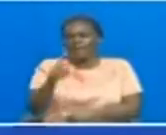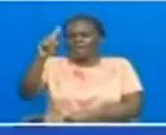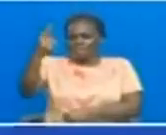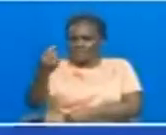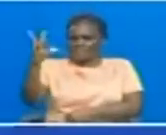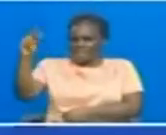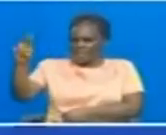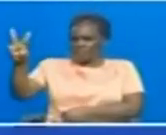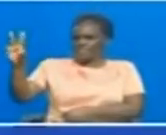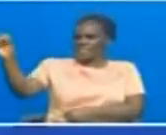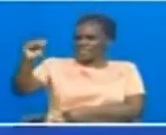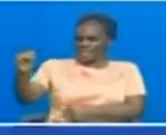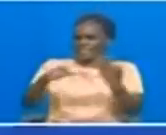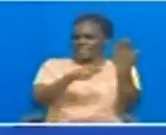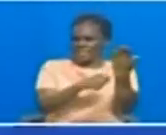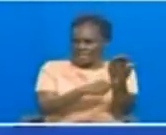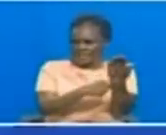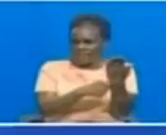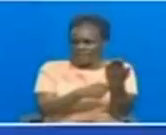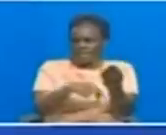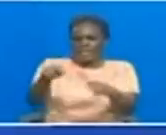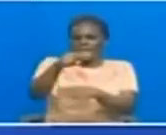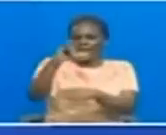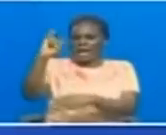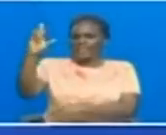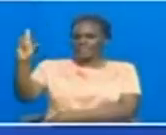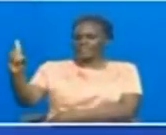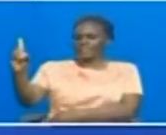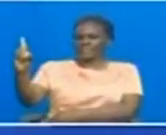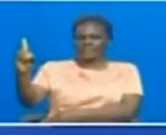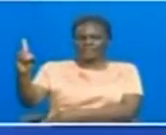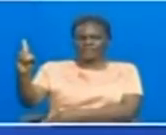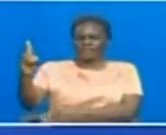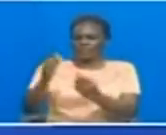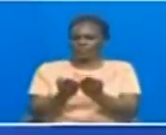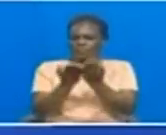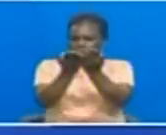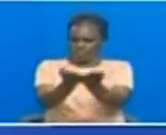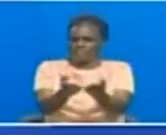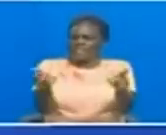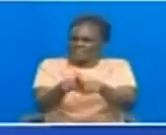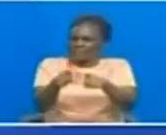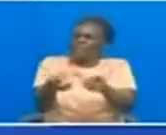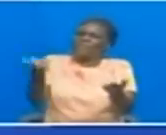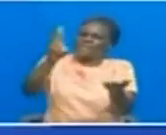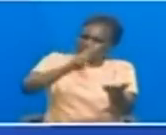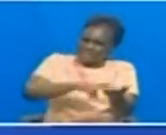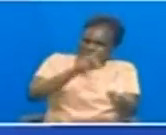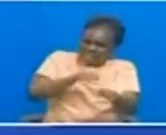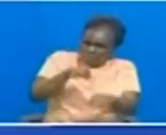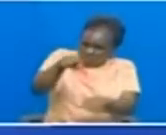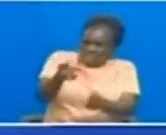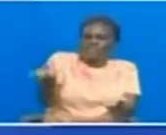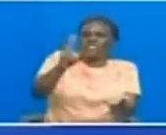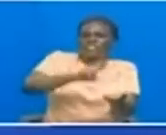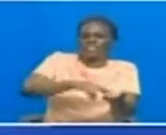all, the MVS, as we are calling it right now, mm-hmm. relax for your national identity card. Mm-hmm. You should be able to provide it as it was registered at the time you register